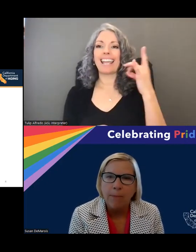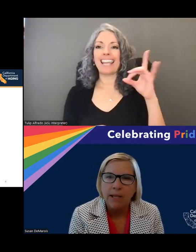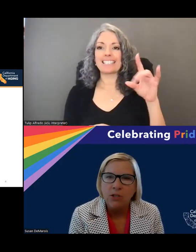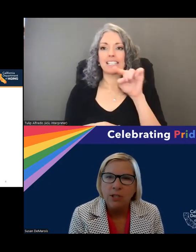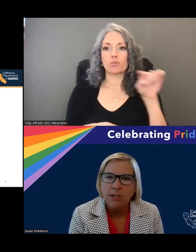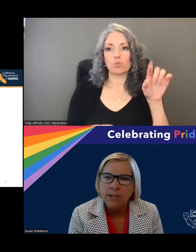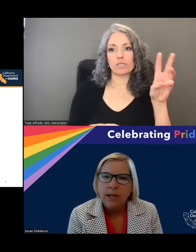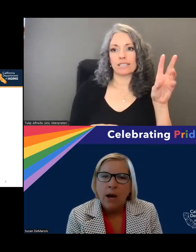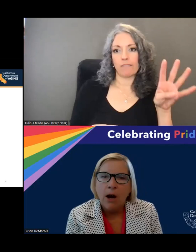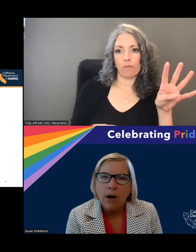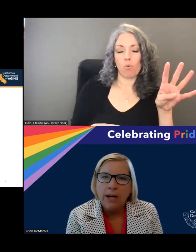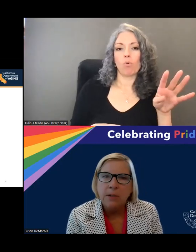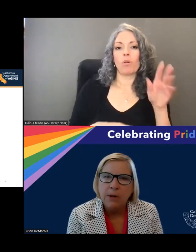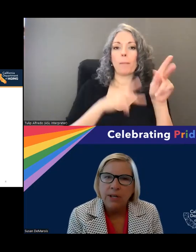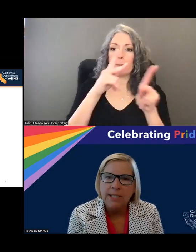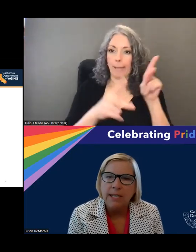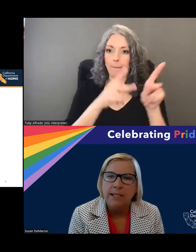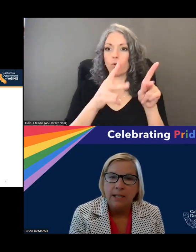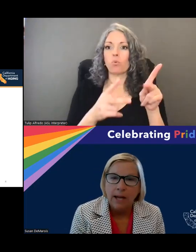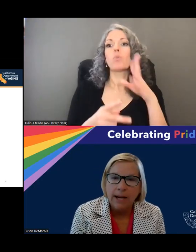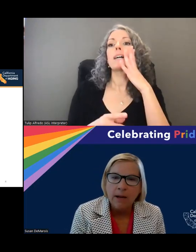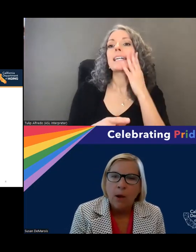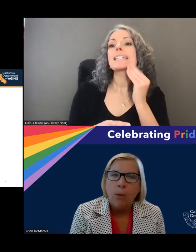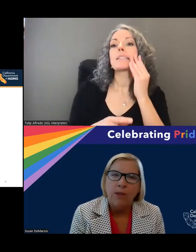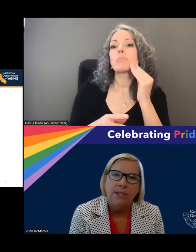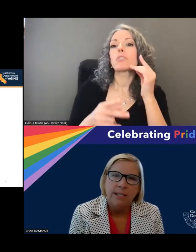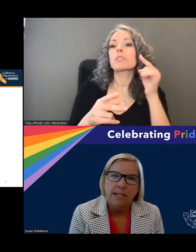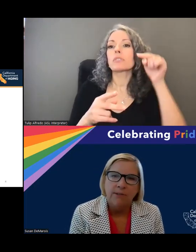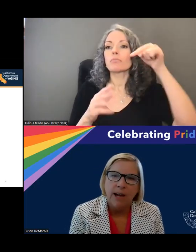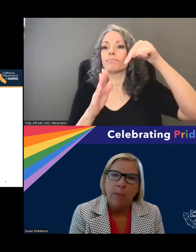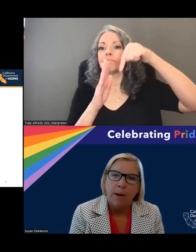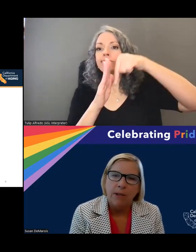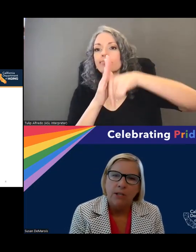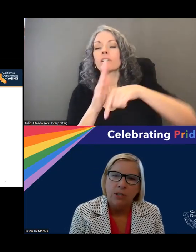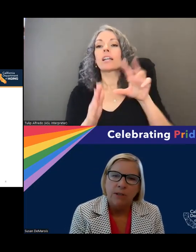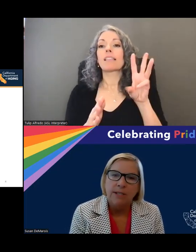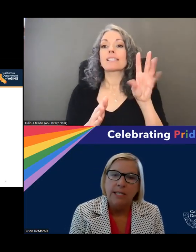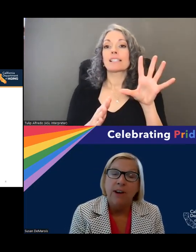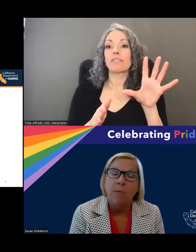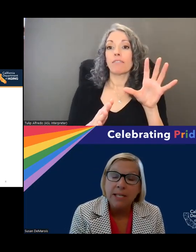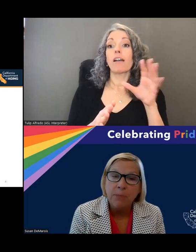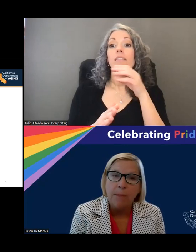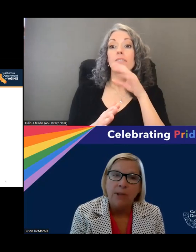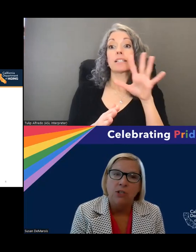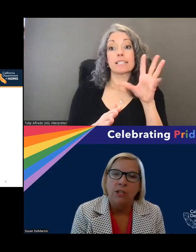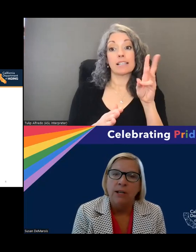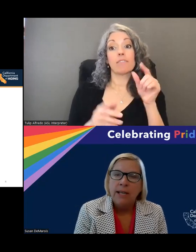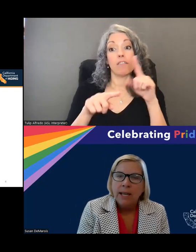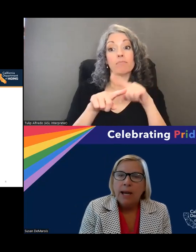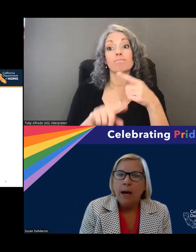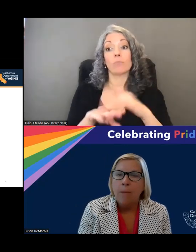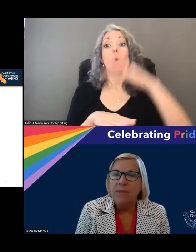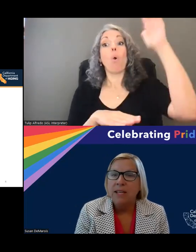64 populations are experiencing a decline, while the 65 plus